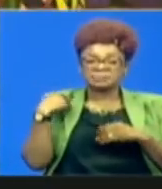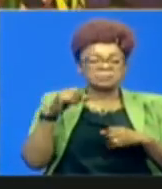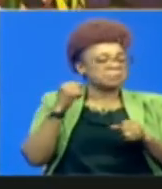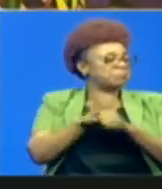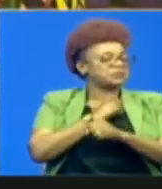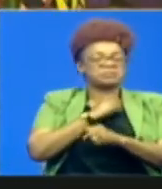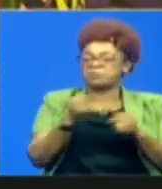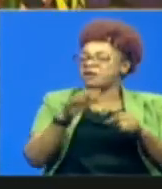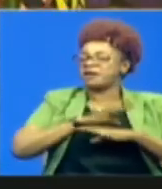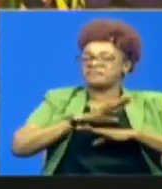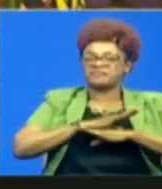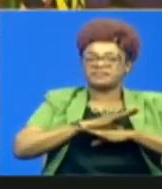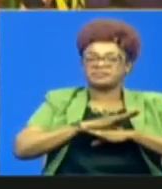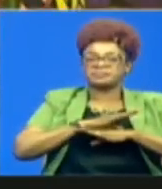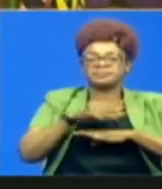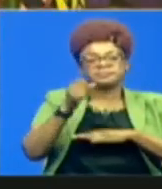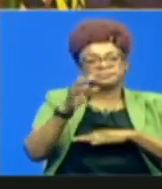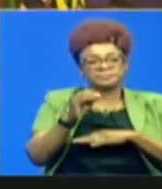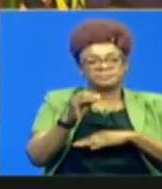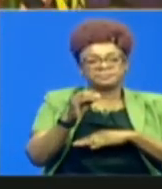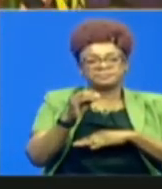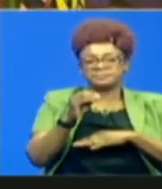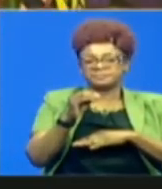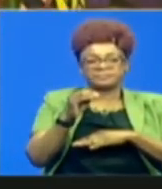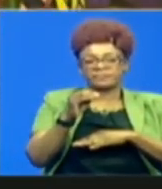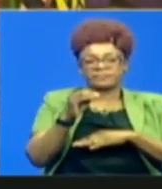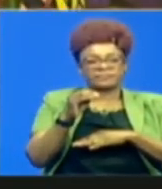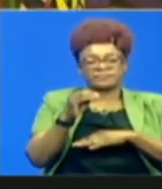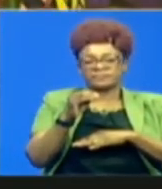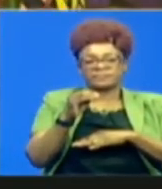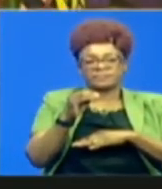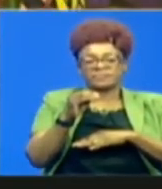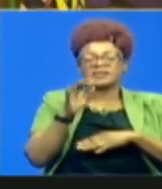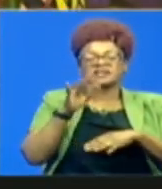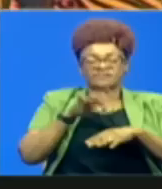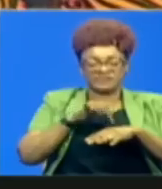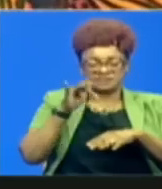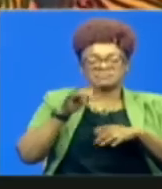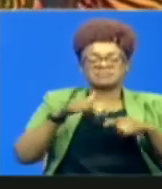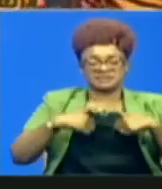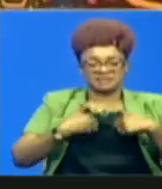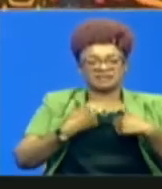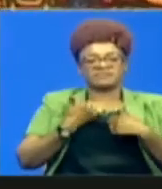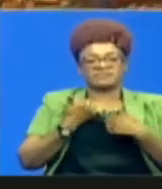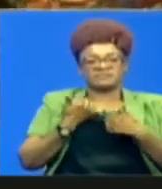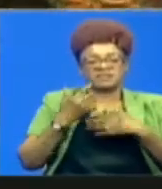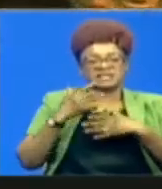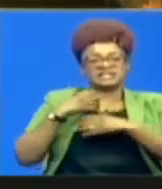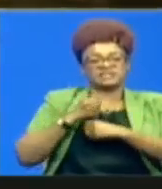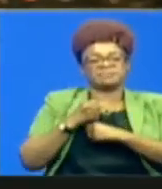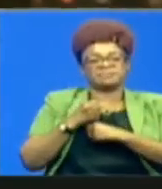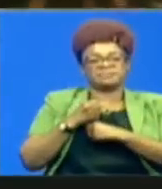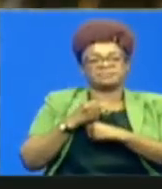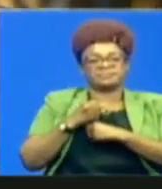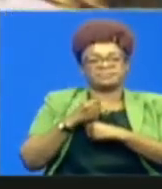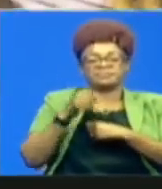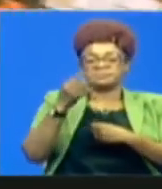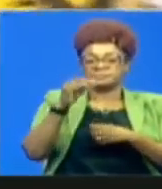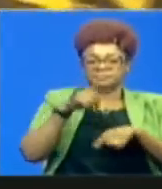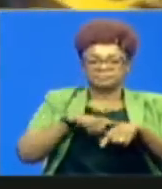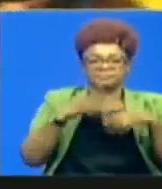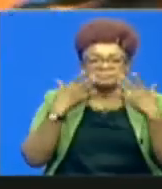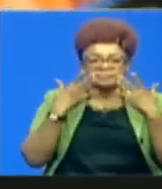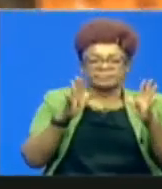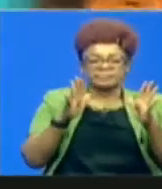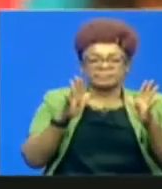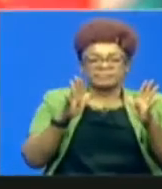it. So it was really, it affected my self-esteem. So when I finished, and I